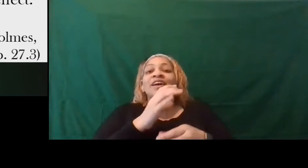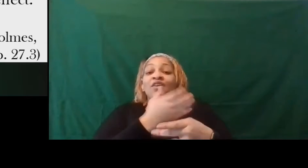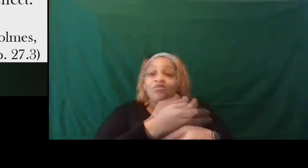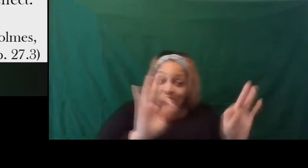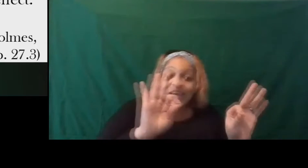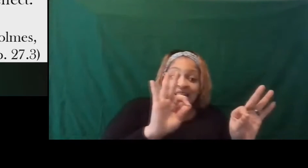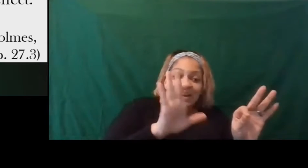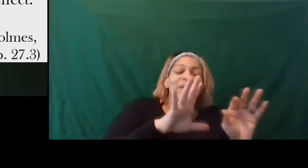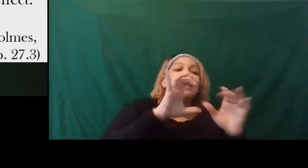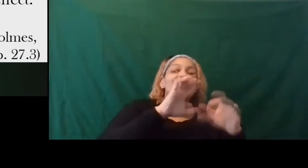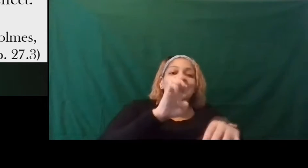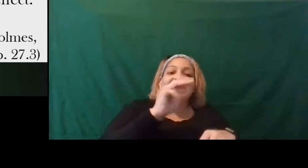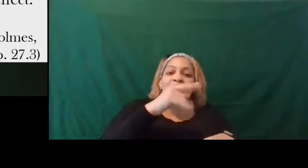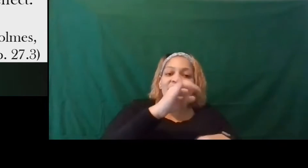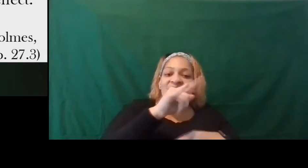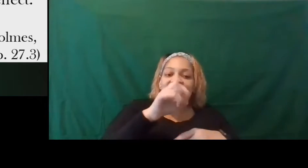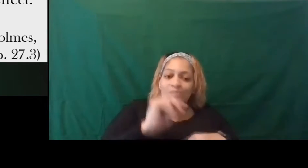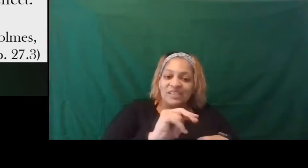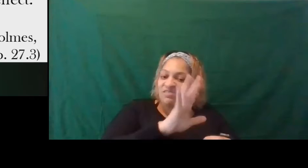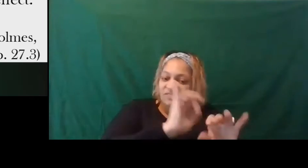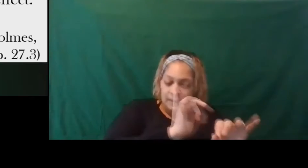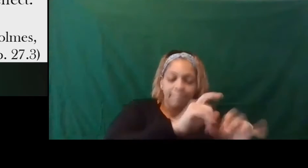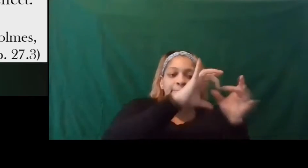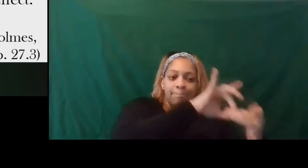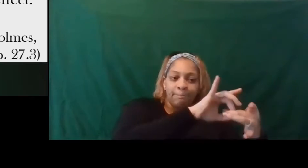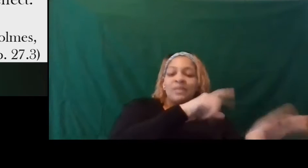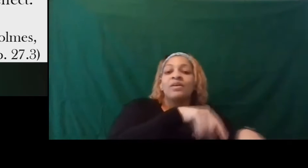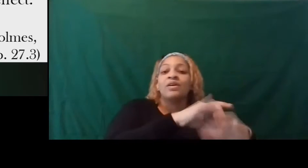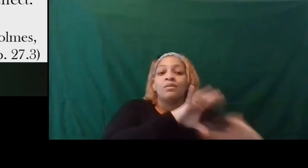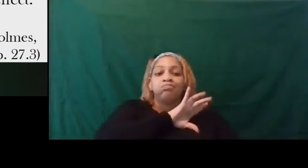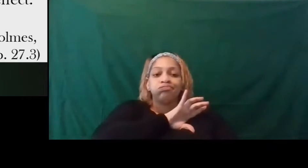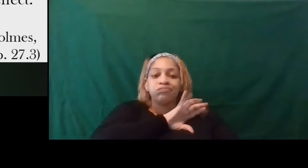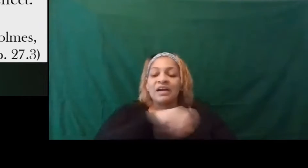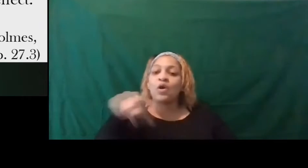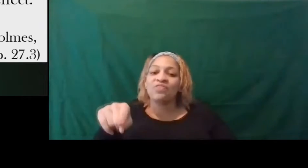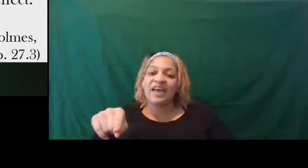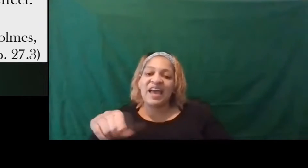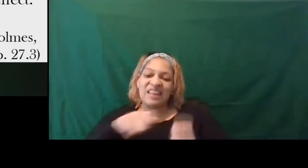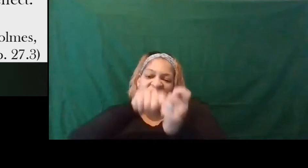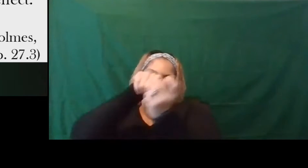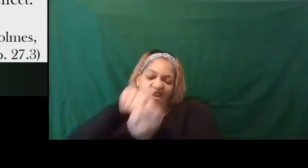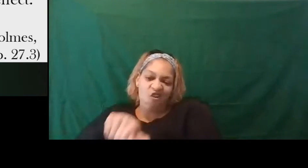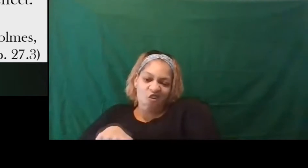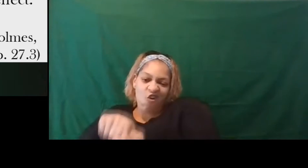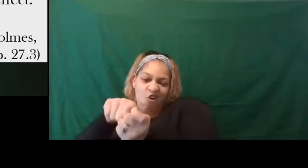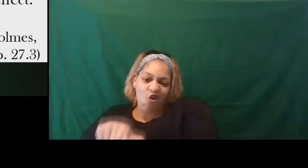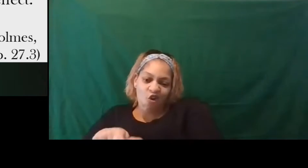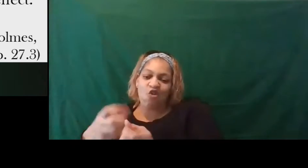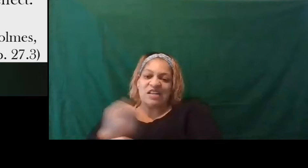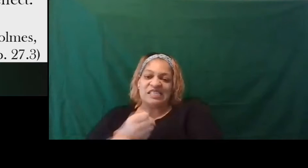Freedom and emancipation or enslavement and terrorism and